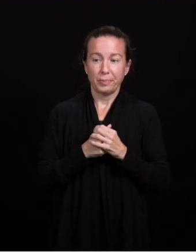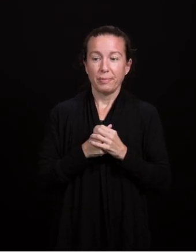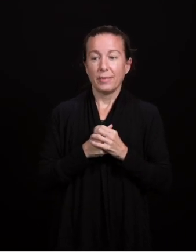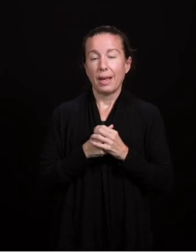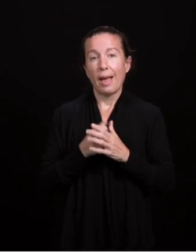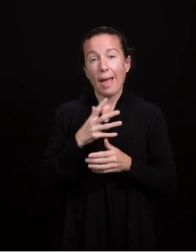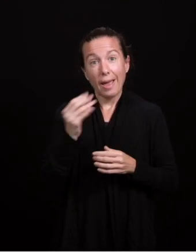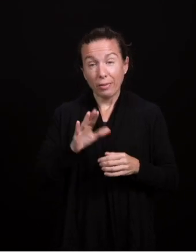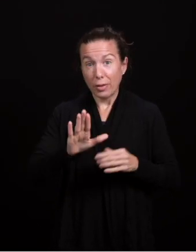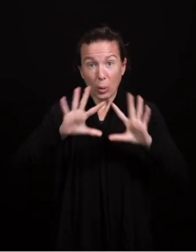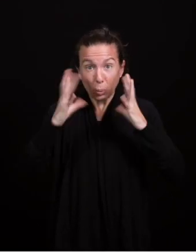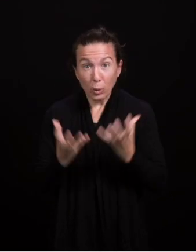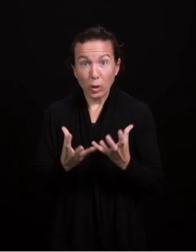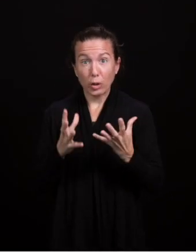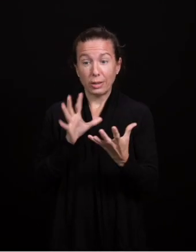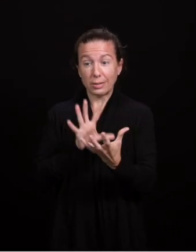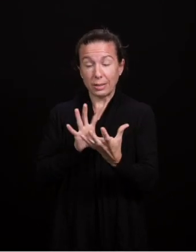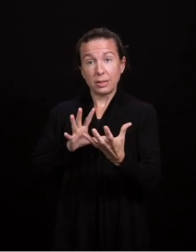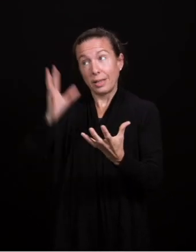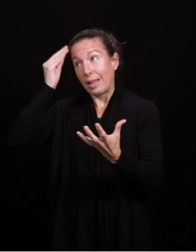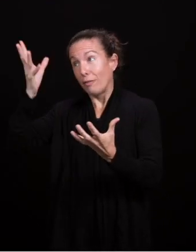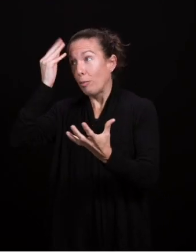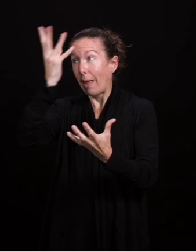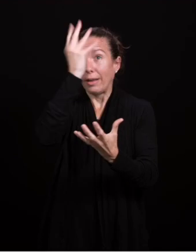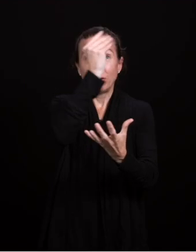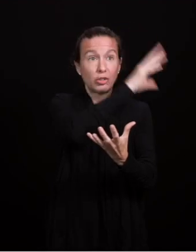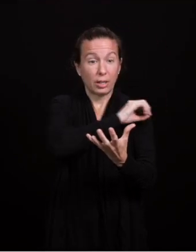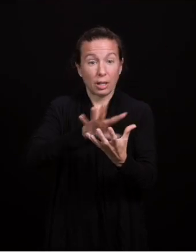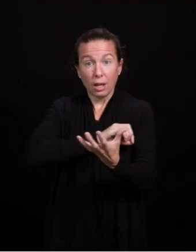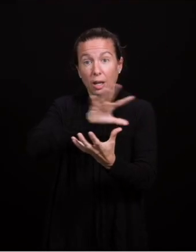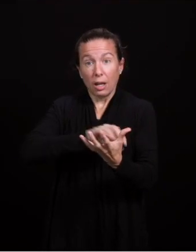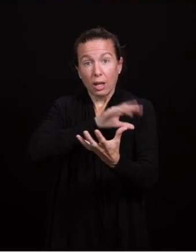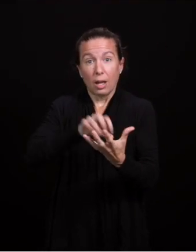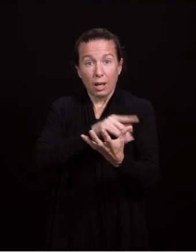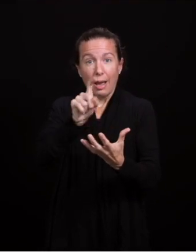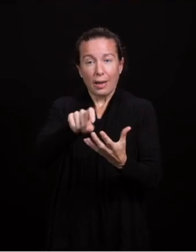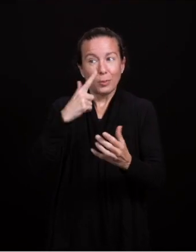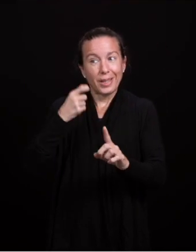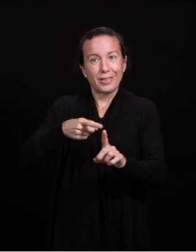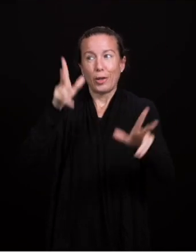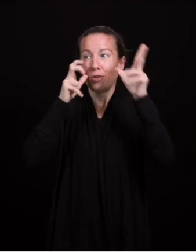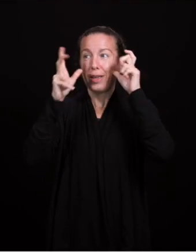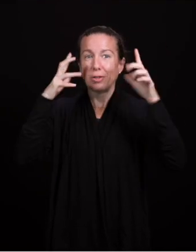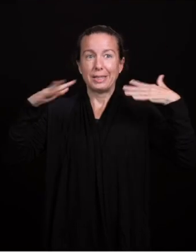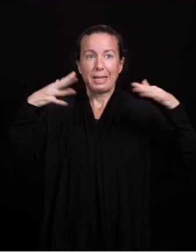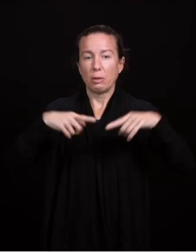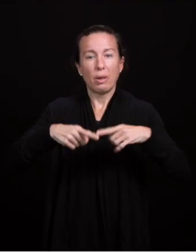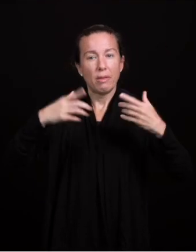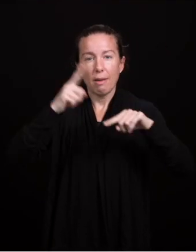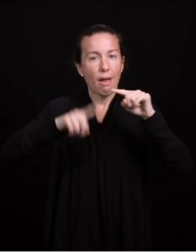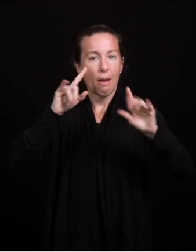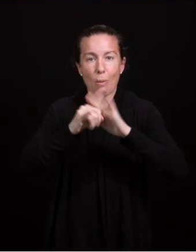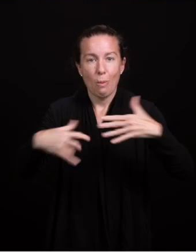filling their world with as much information about the sounds that they're hearing. It just felt like such a wonderful back